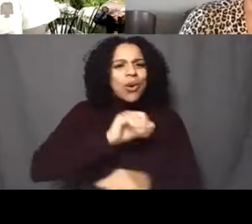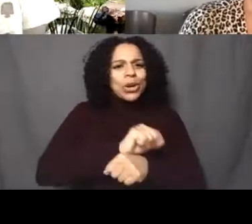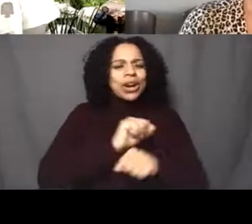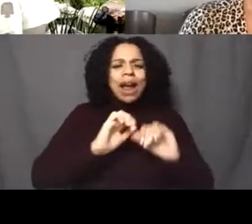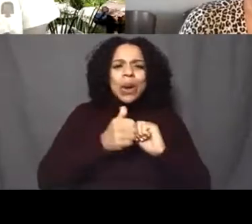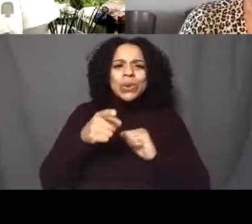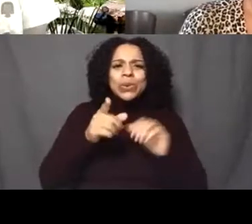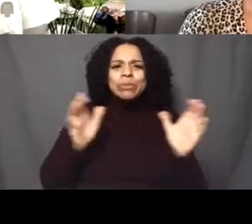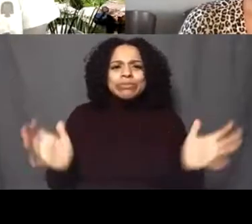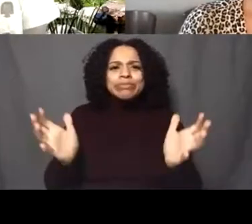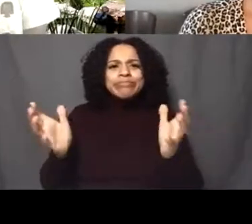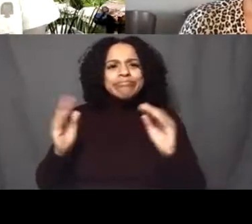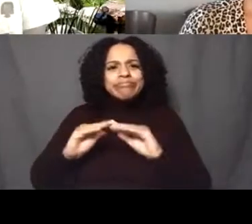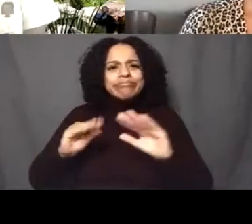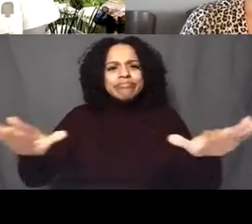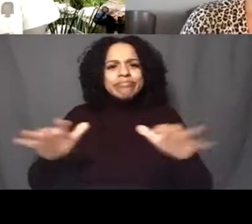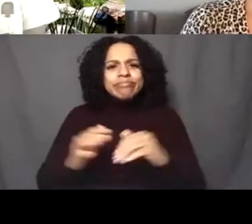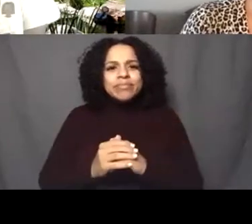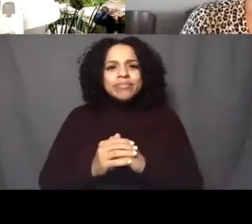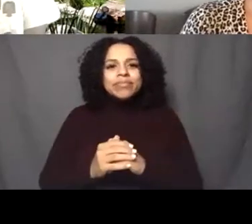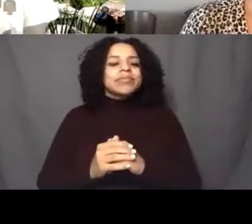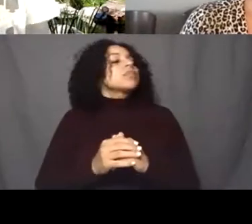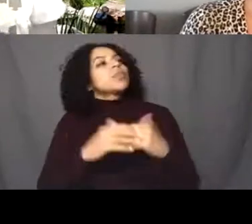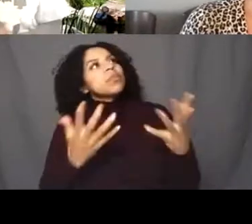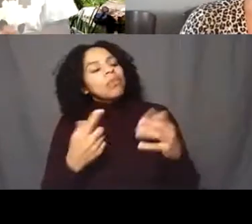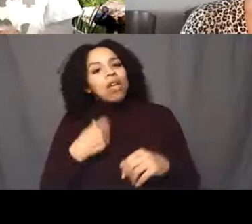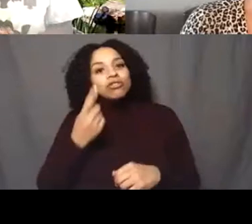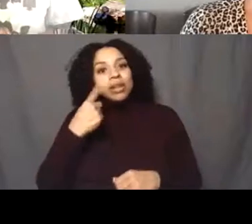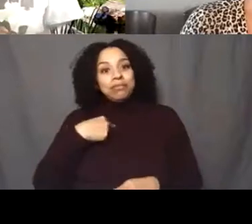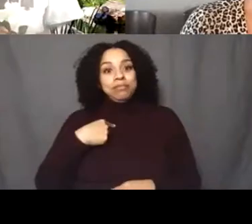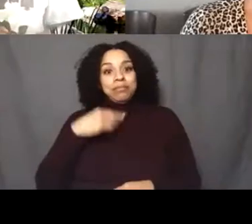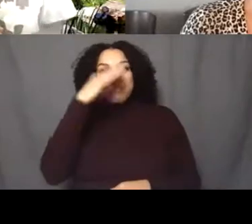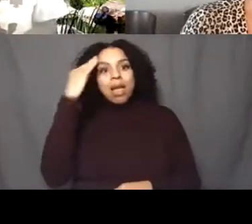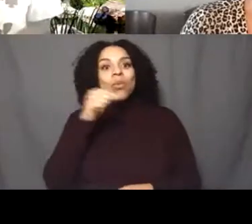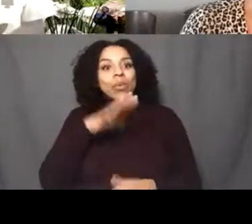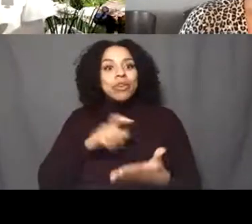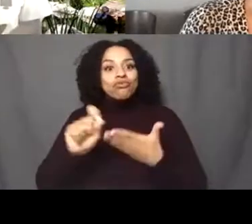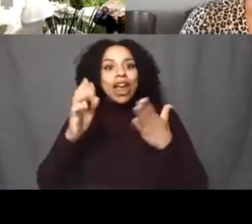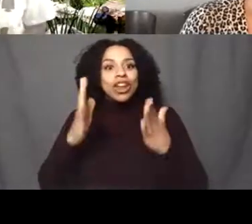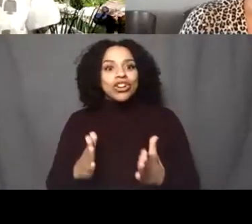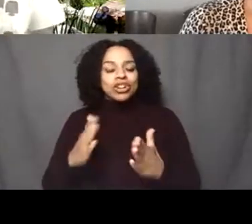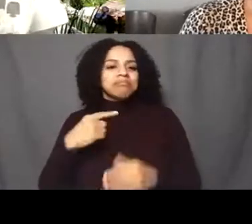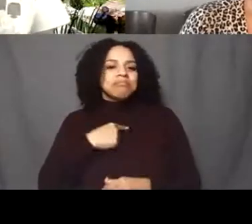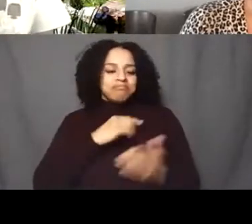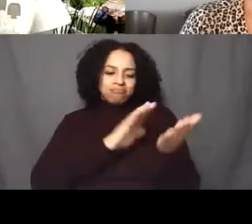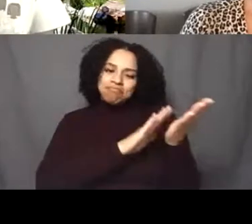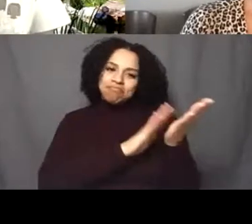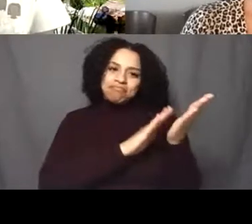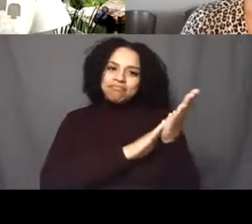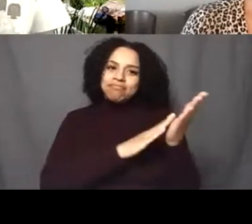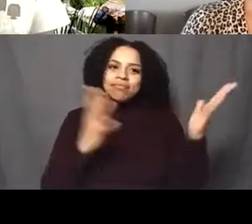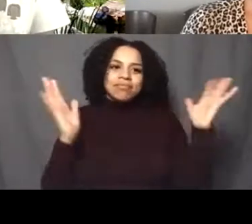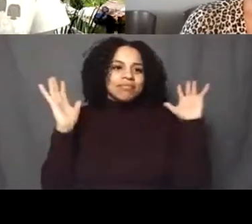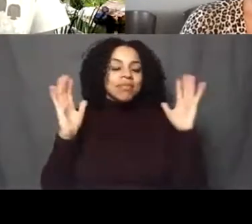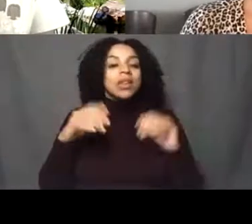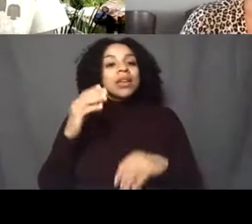I understand that as a Black woman writer, I owe a tremendous debt. There's a reason my Twitter handle